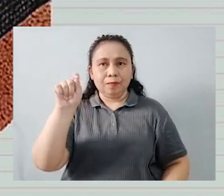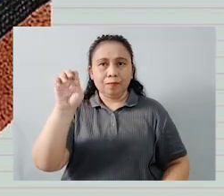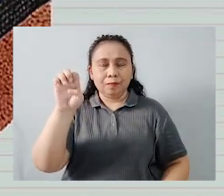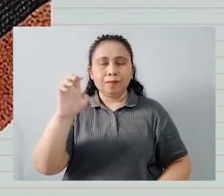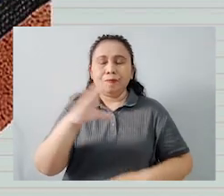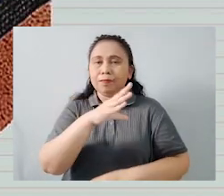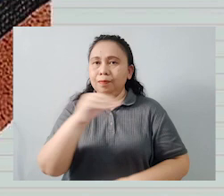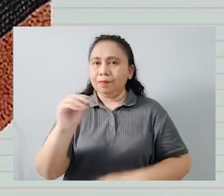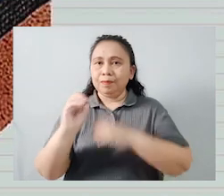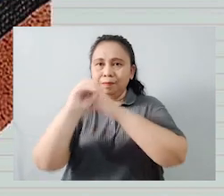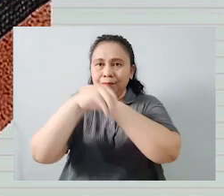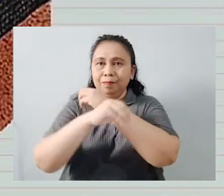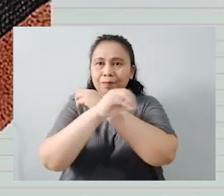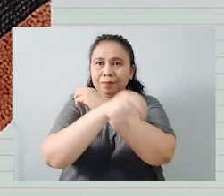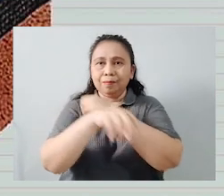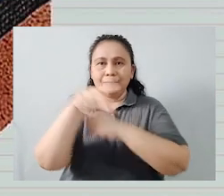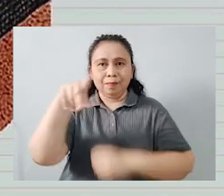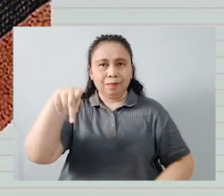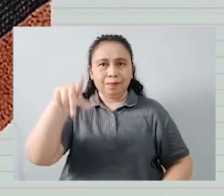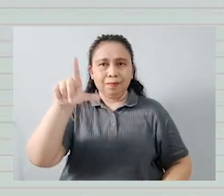crust or oceanic plate.